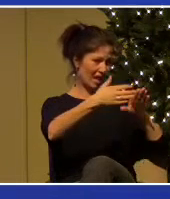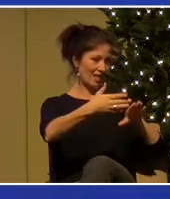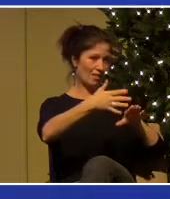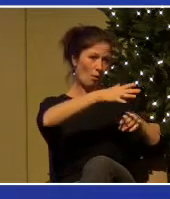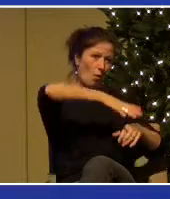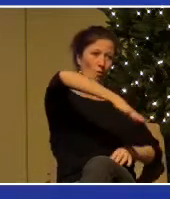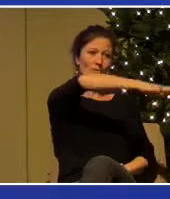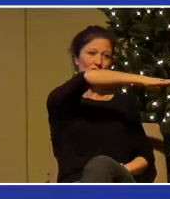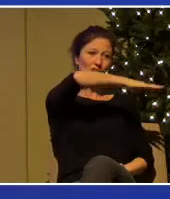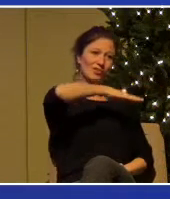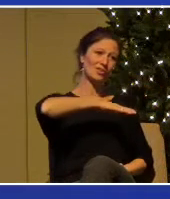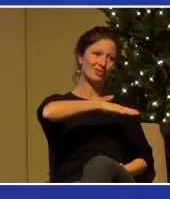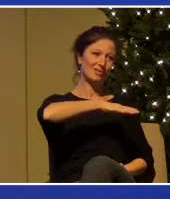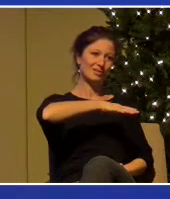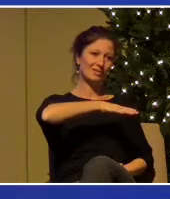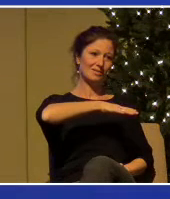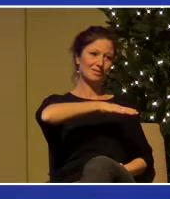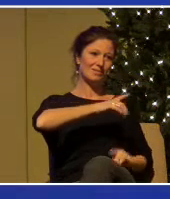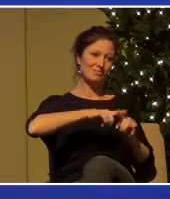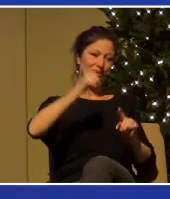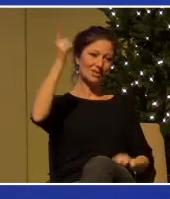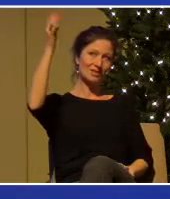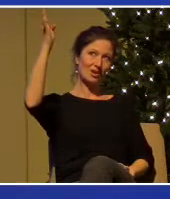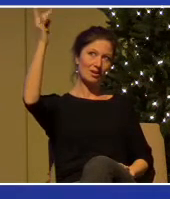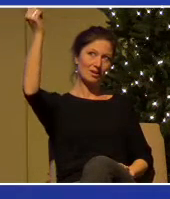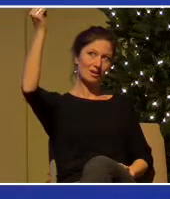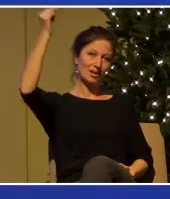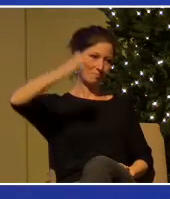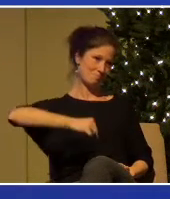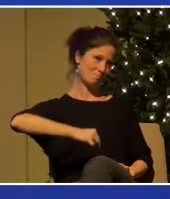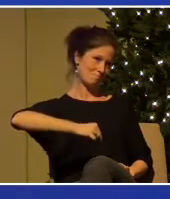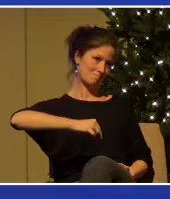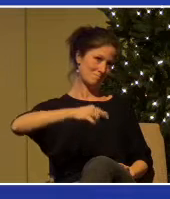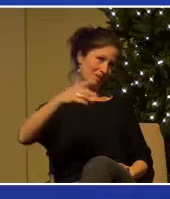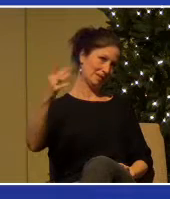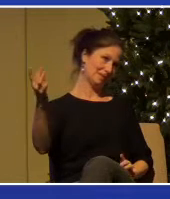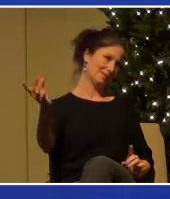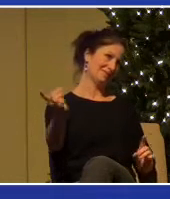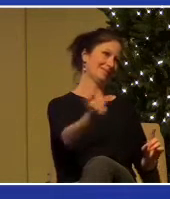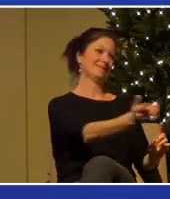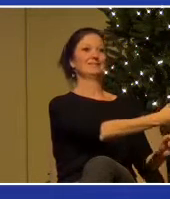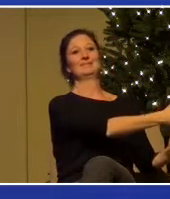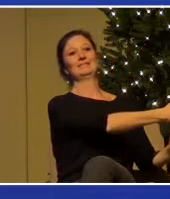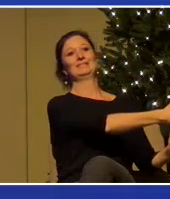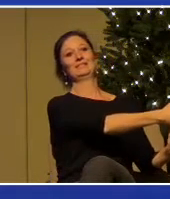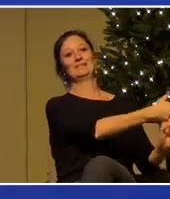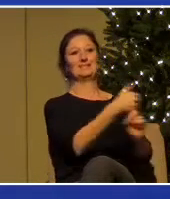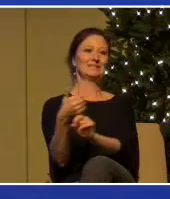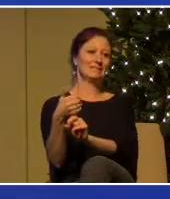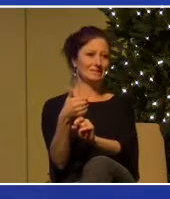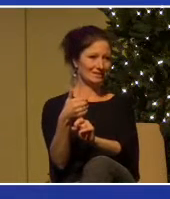death. And God came. God met them.